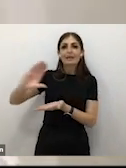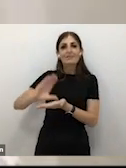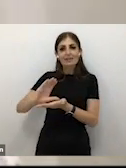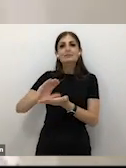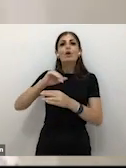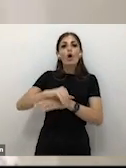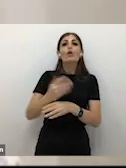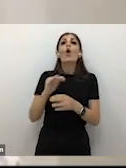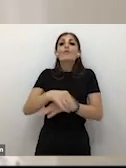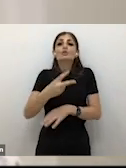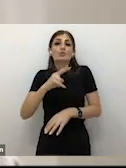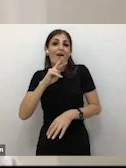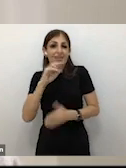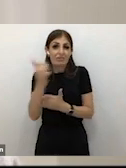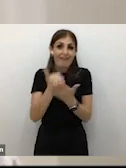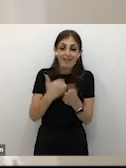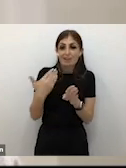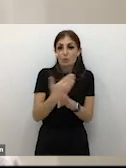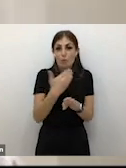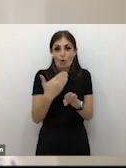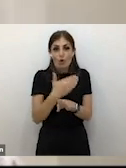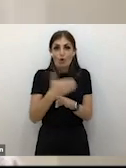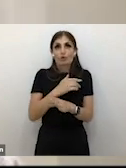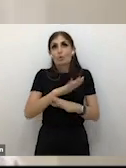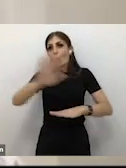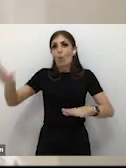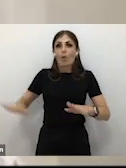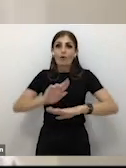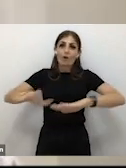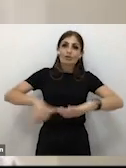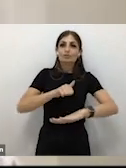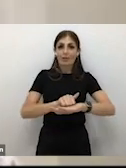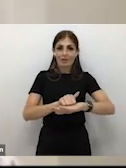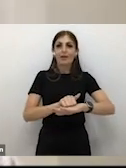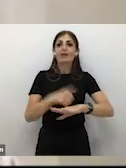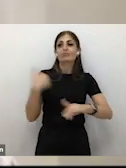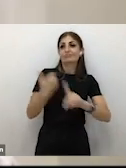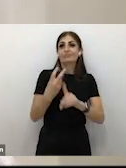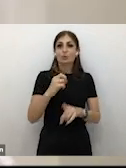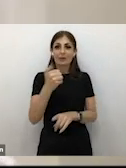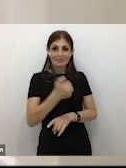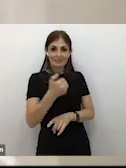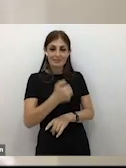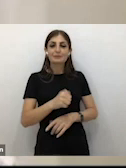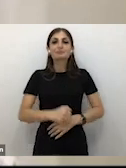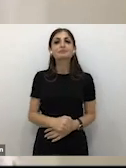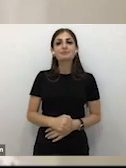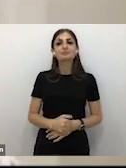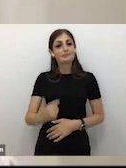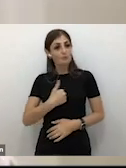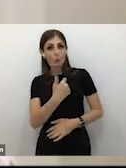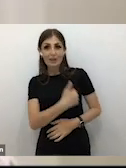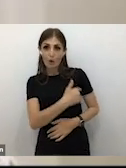and cultural workers from across Australia since 2016. We are committed through